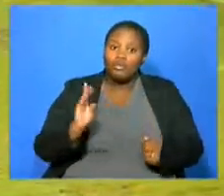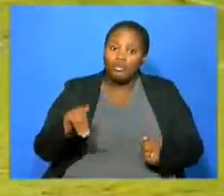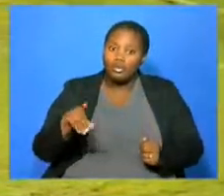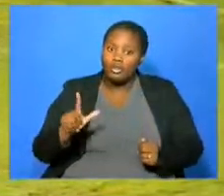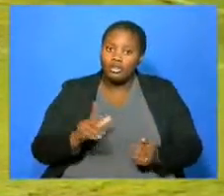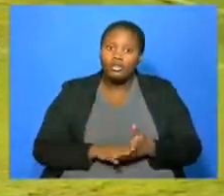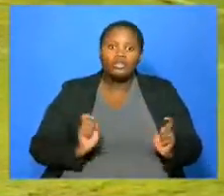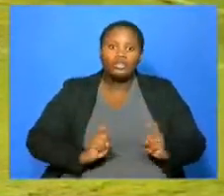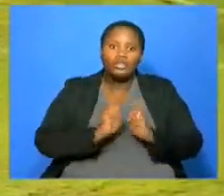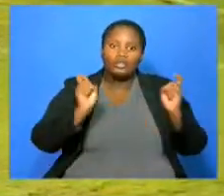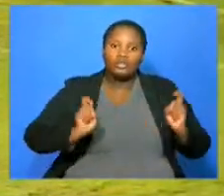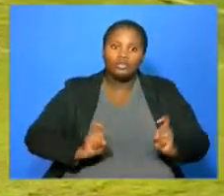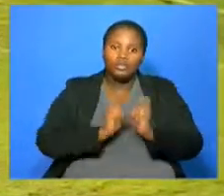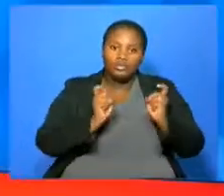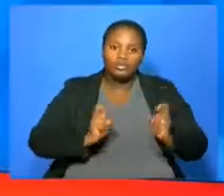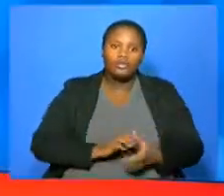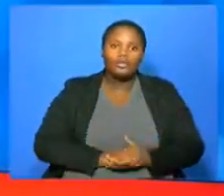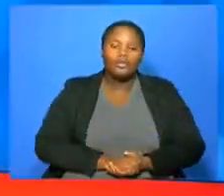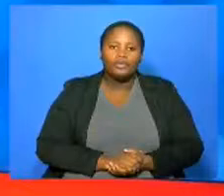match encounter.